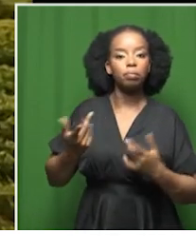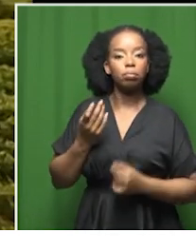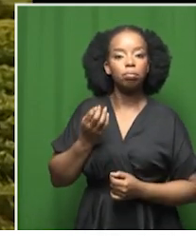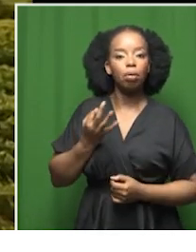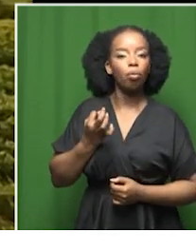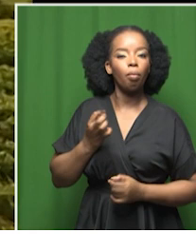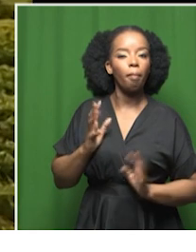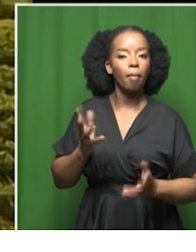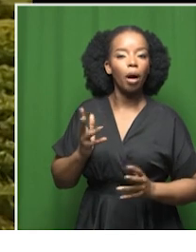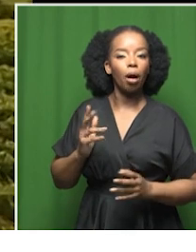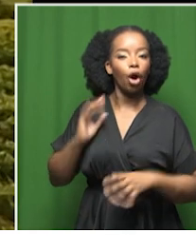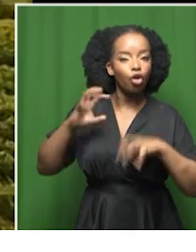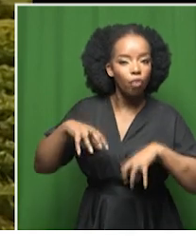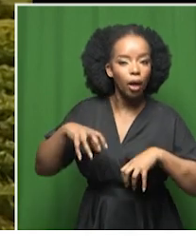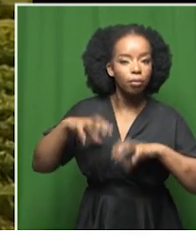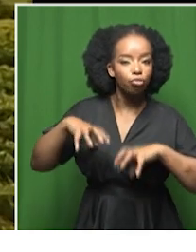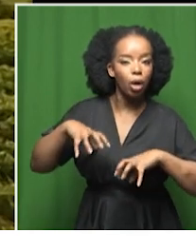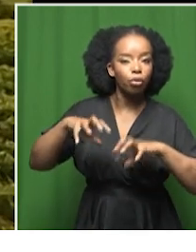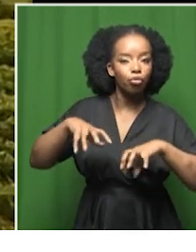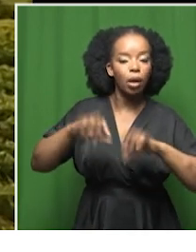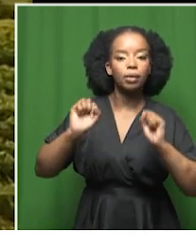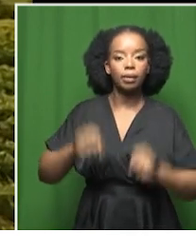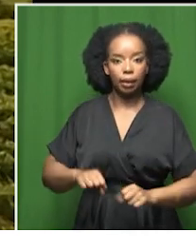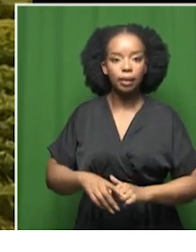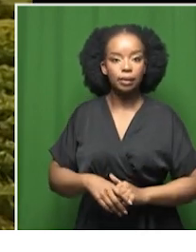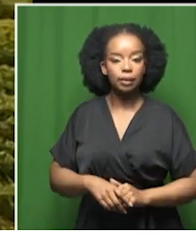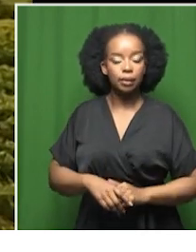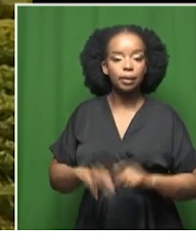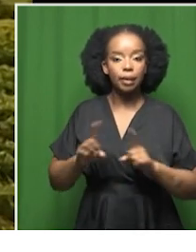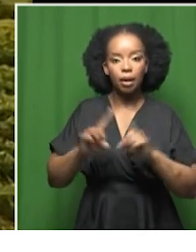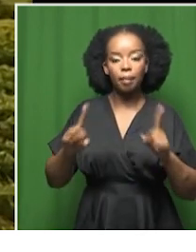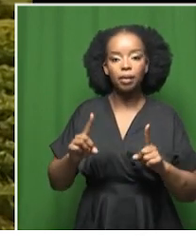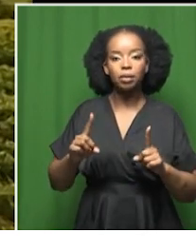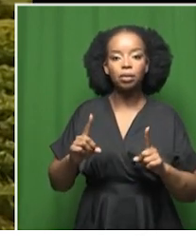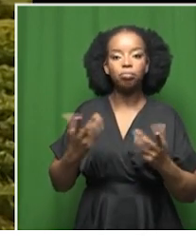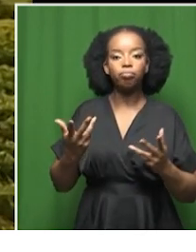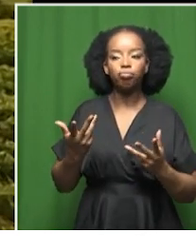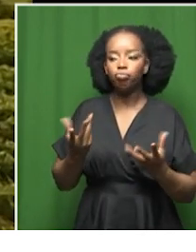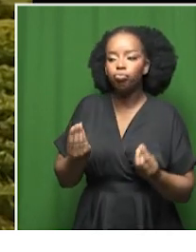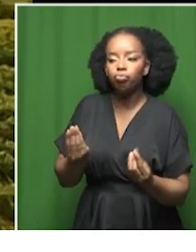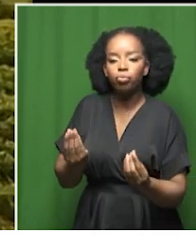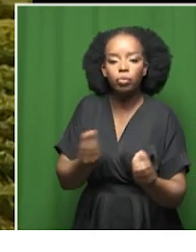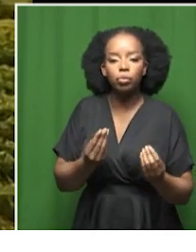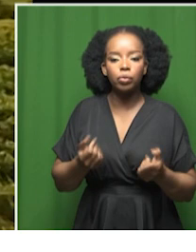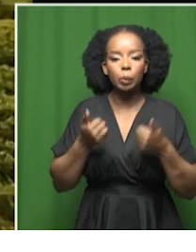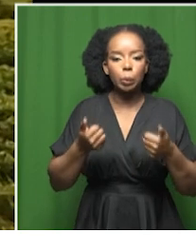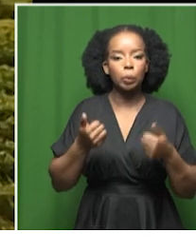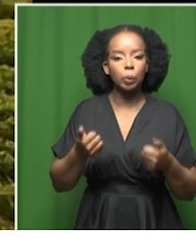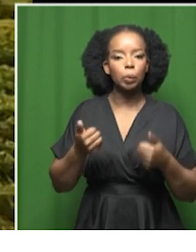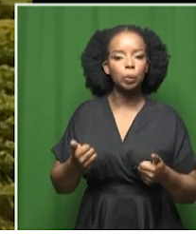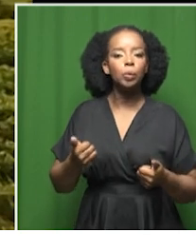three exceptional rain years actually. So the soil moisture was already, you know, at such high levels that we believe